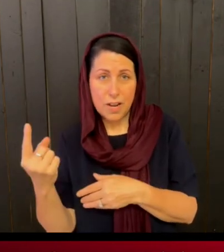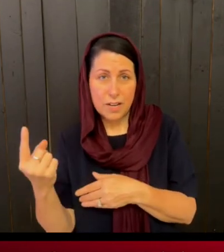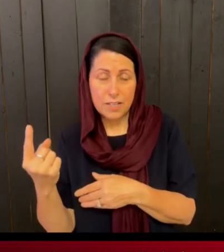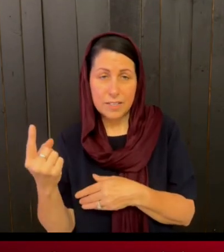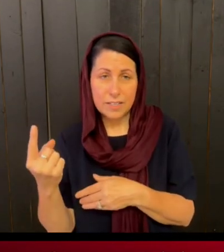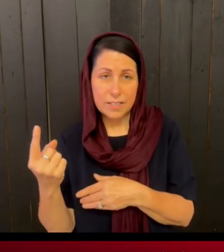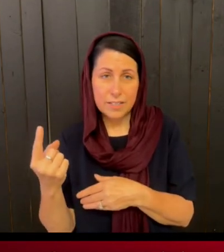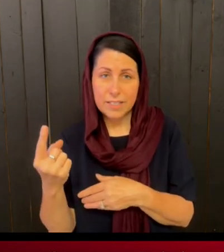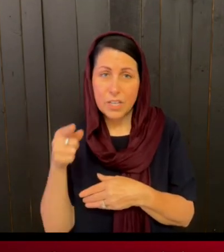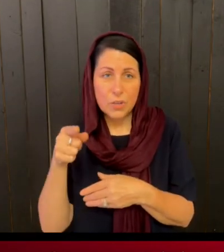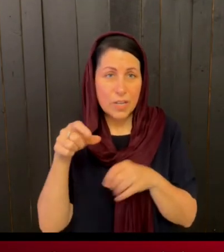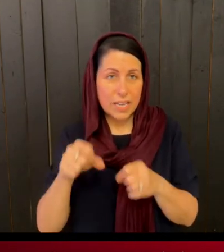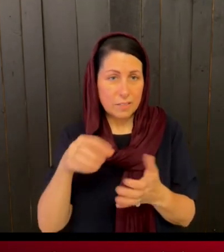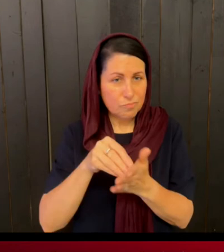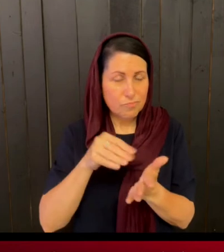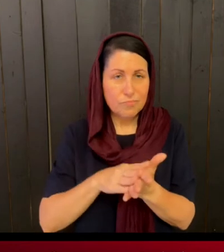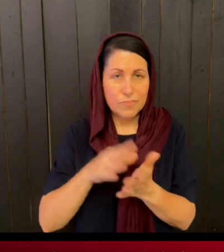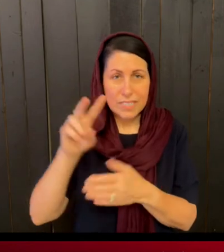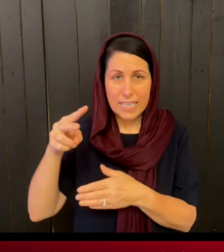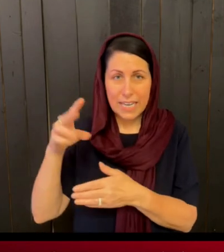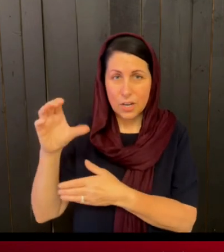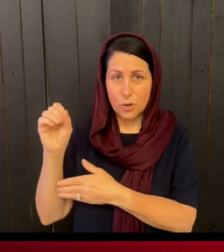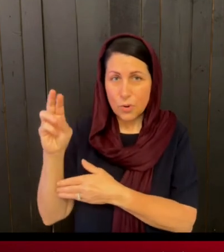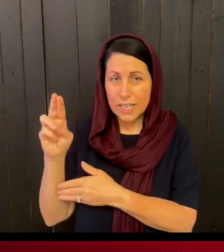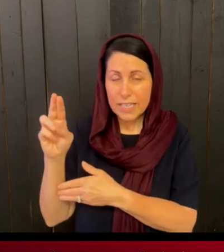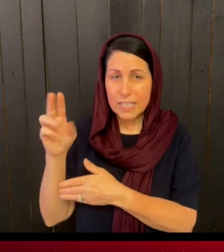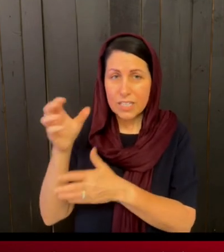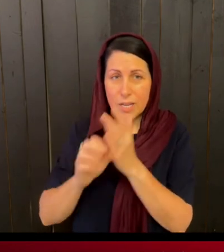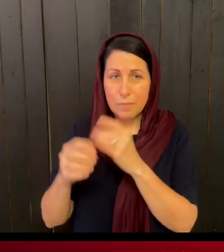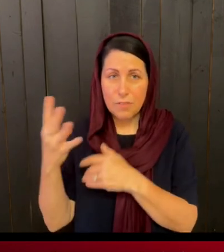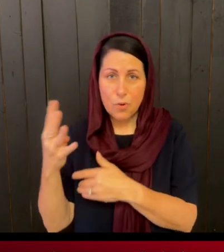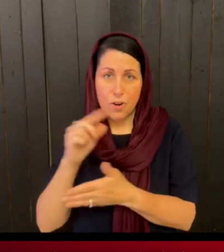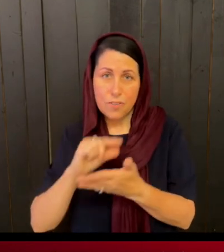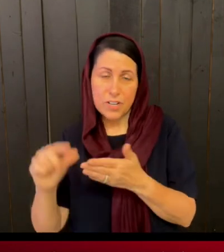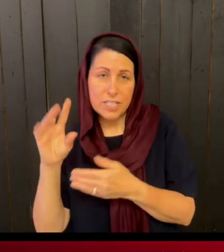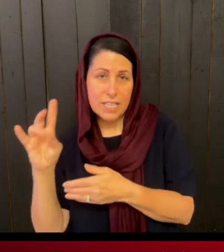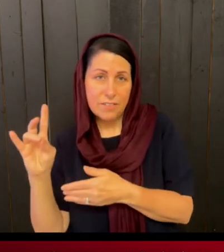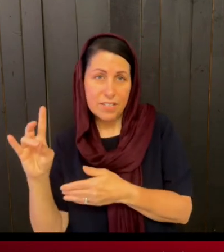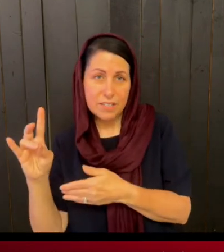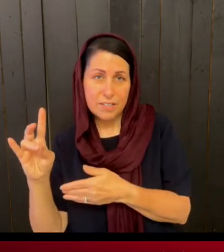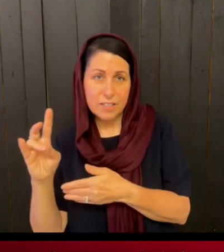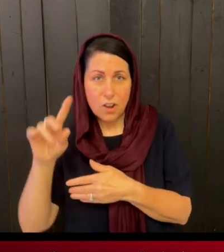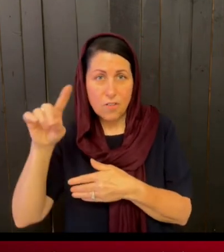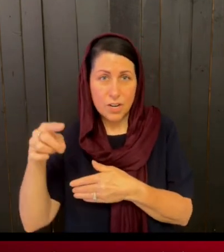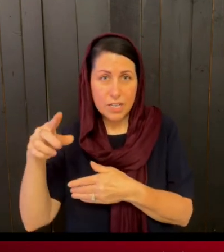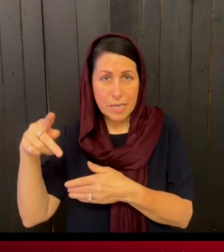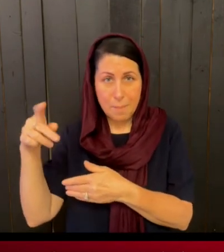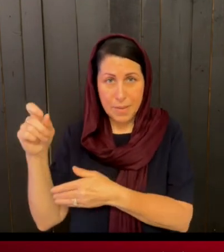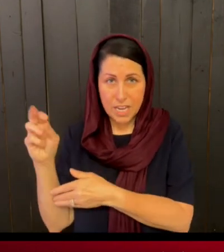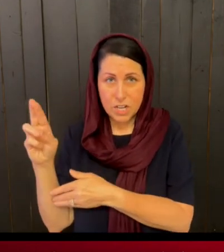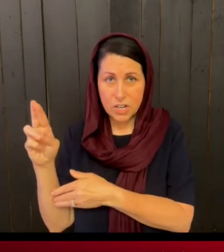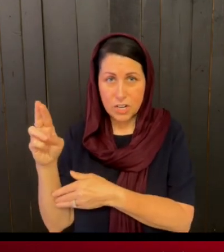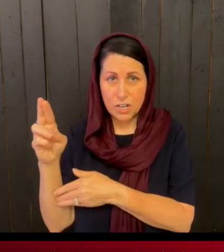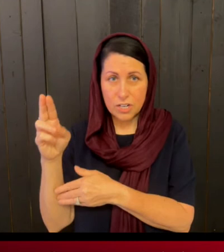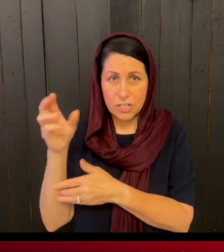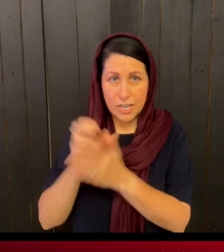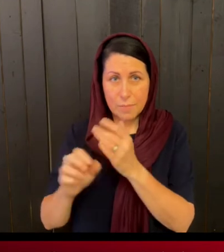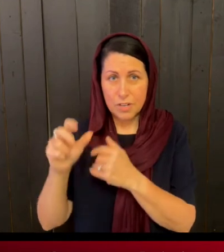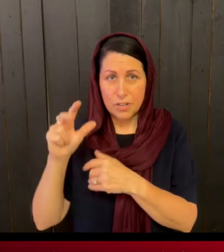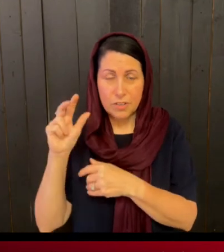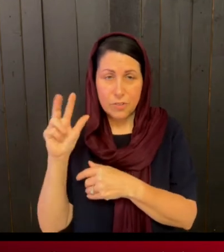free. And then 2 Corinthians 4, verse 7, 1 Peter 3, verse